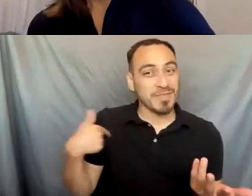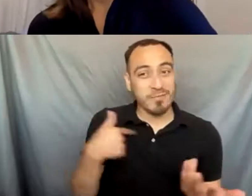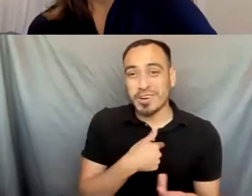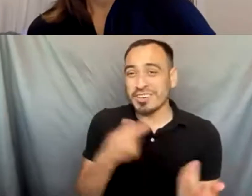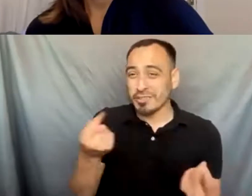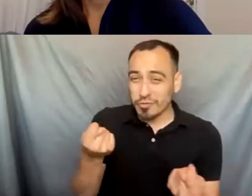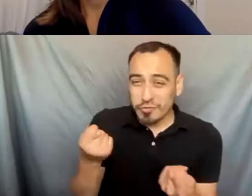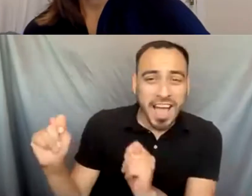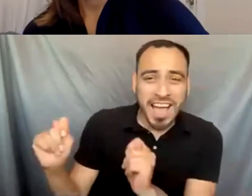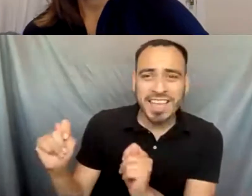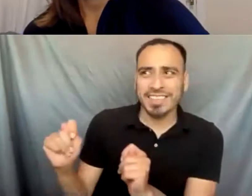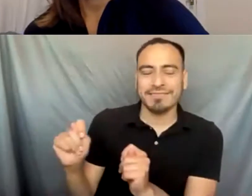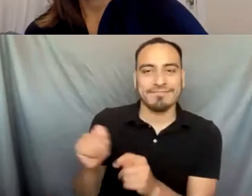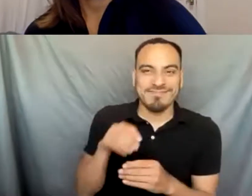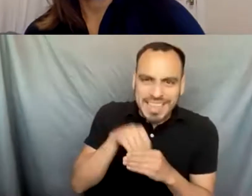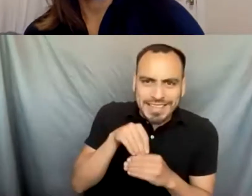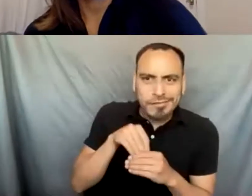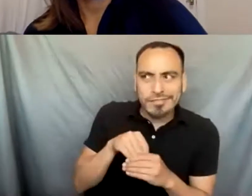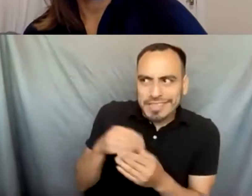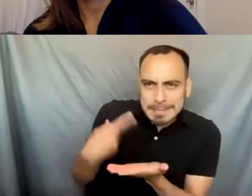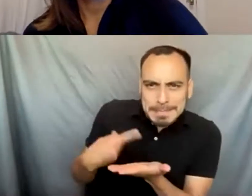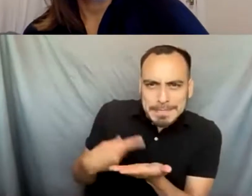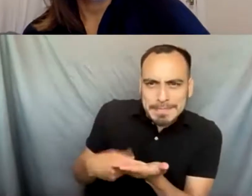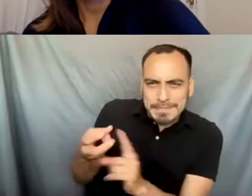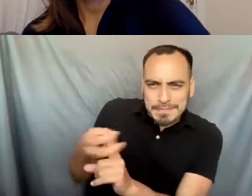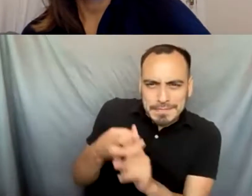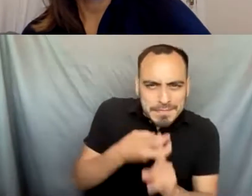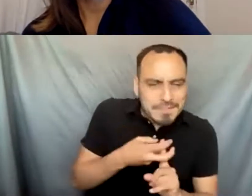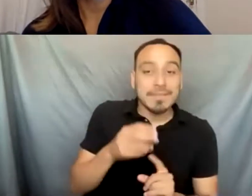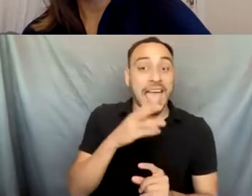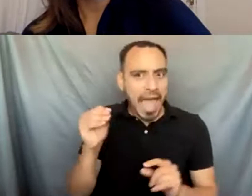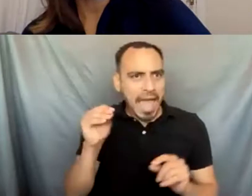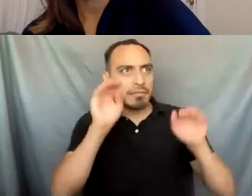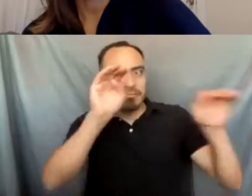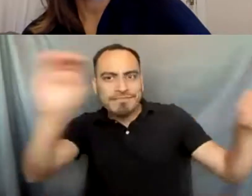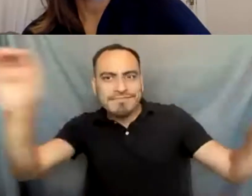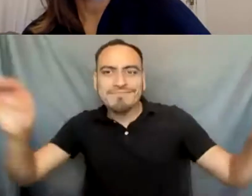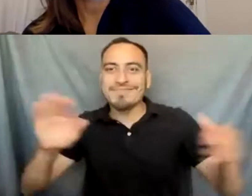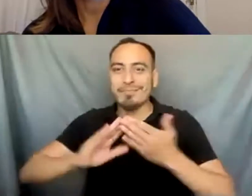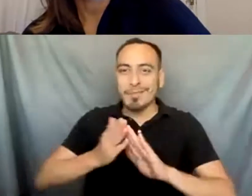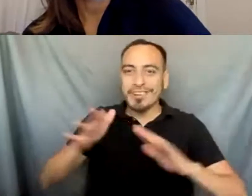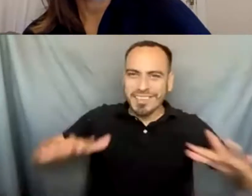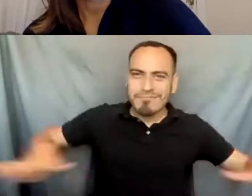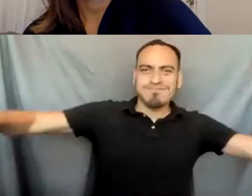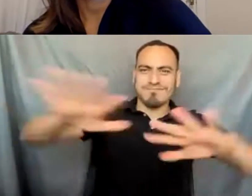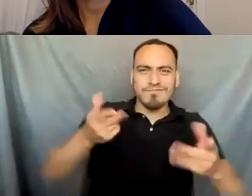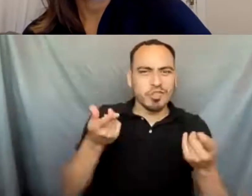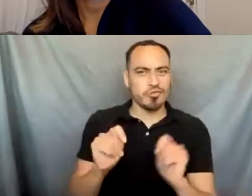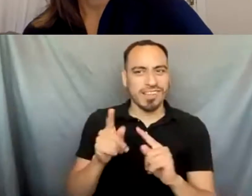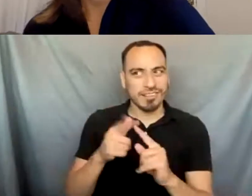trying internally as well as we are externally to get everybody vaccinated.